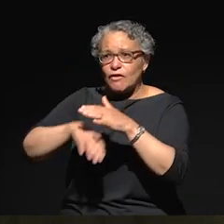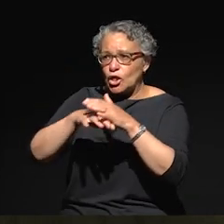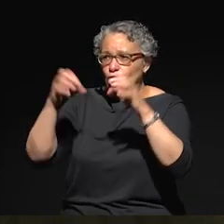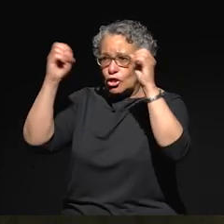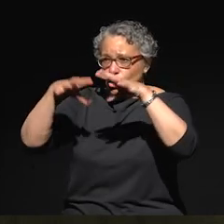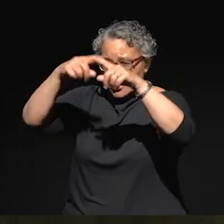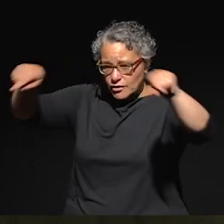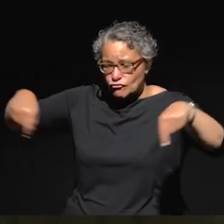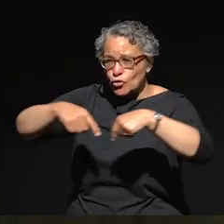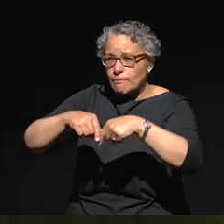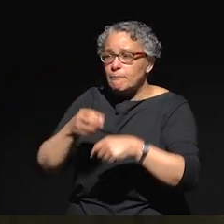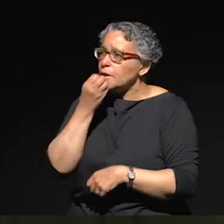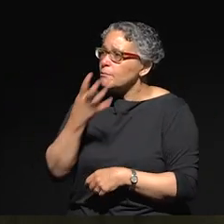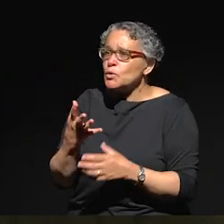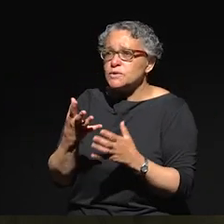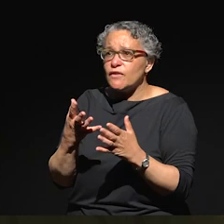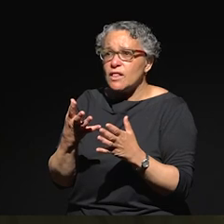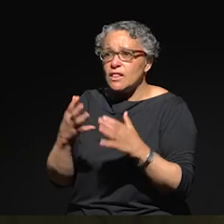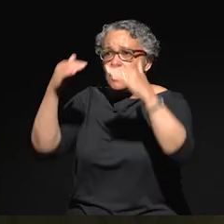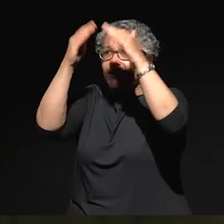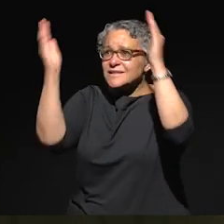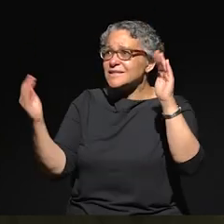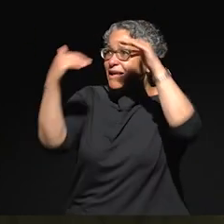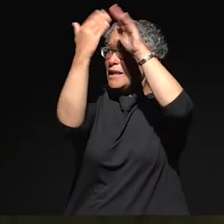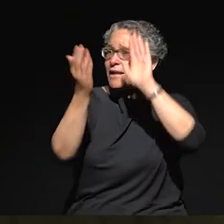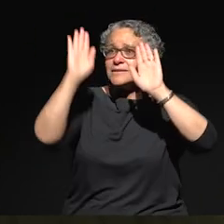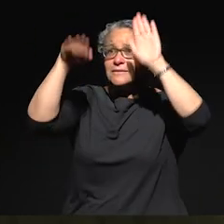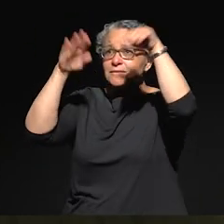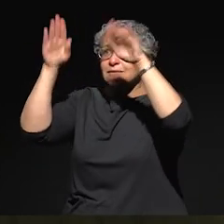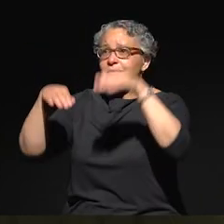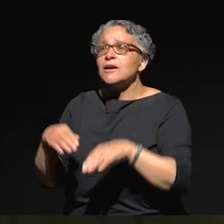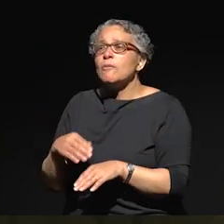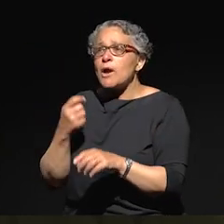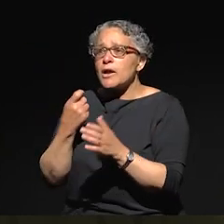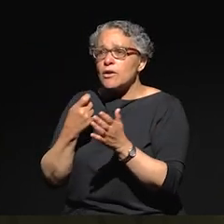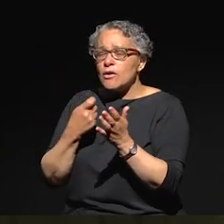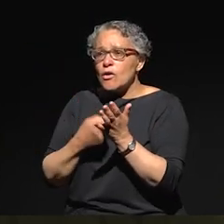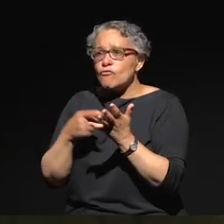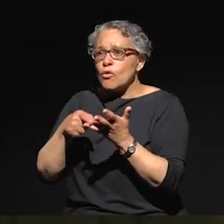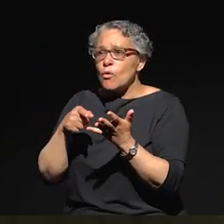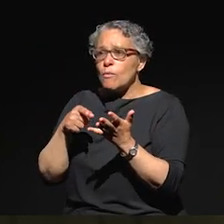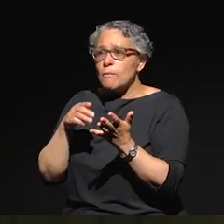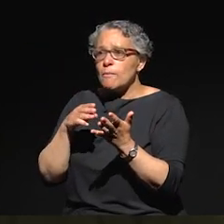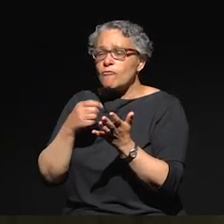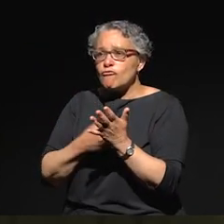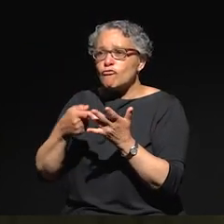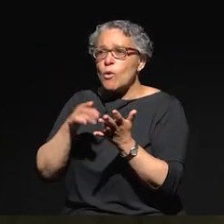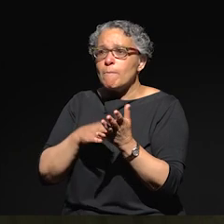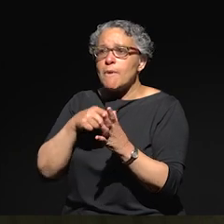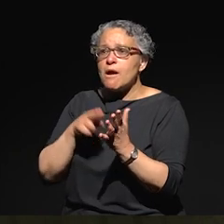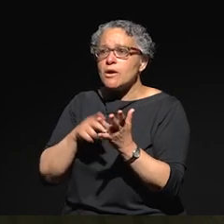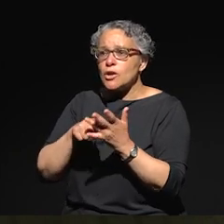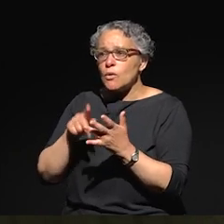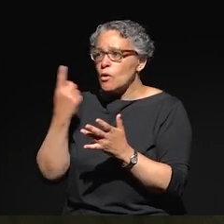then these beautifully decorated ceilings done by Giulio Romano, one of his greatest assistants, and Giovanni da Udine,